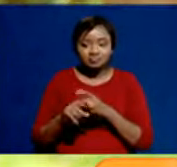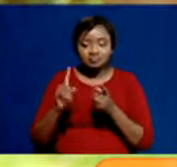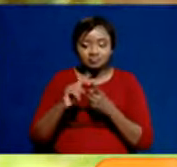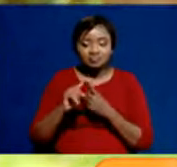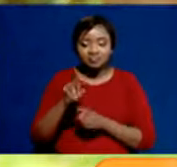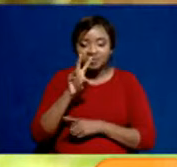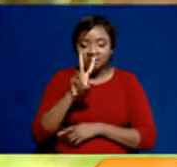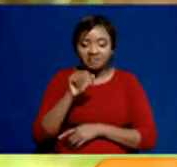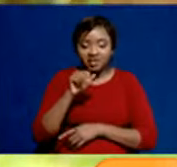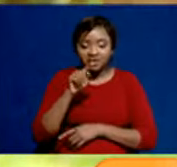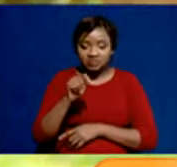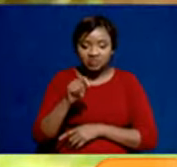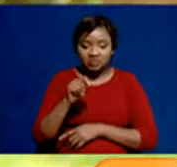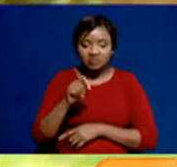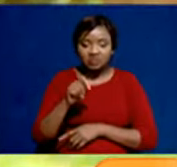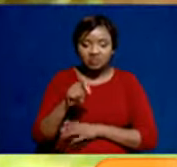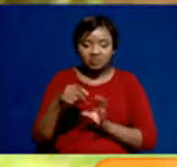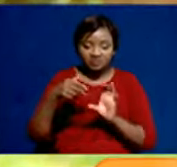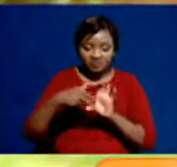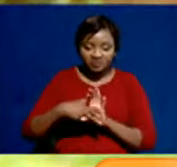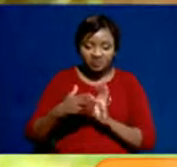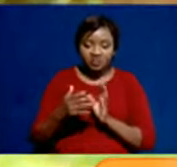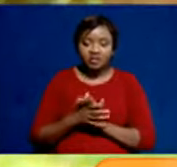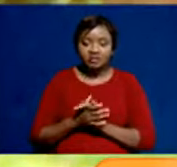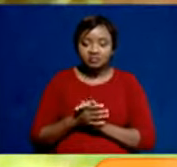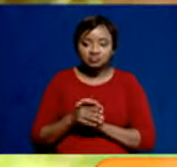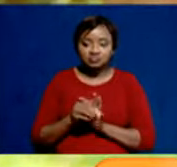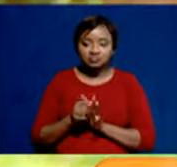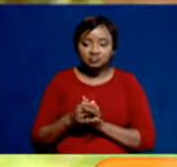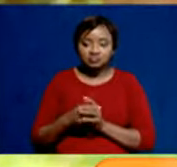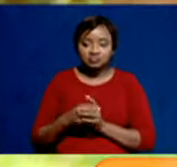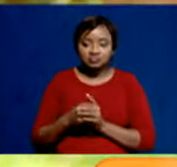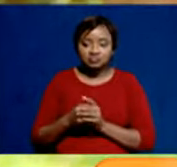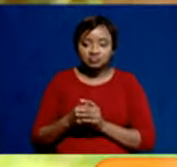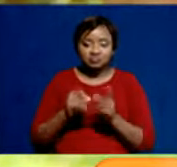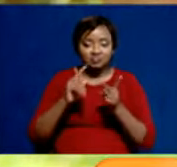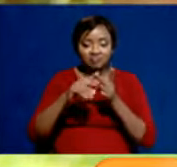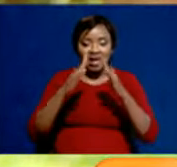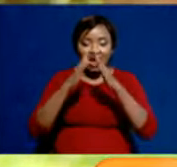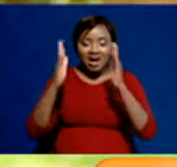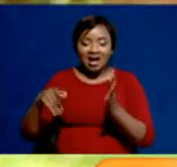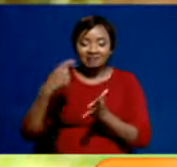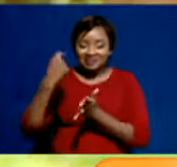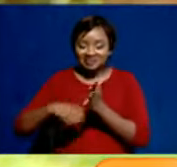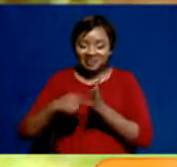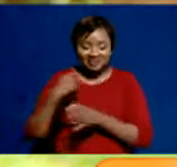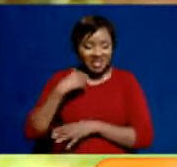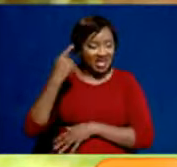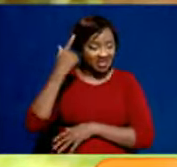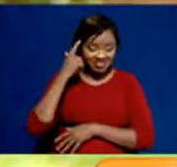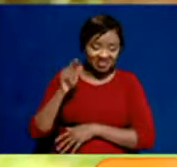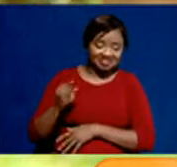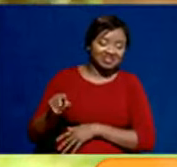fuel, yeah. And the housing levy, which to me is a slush fund for